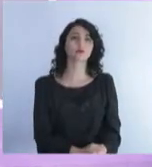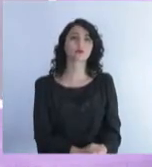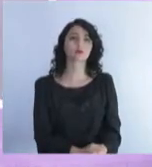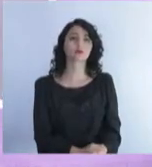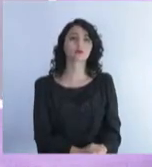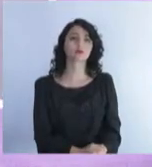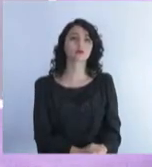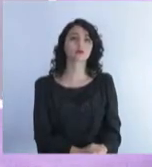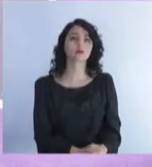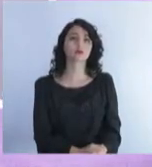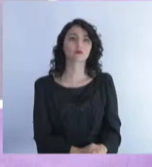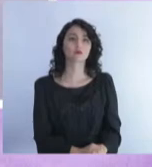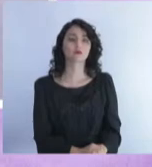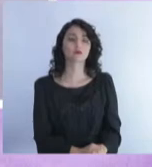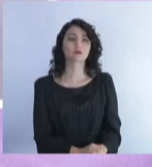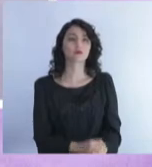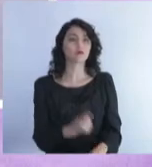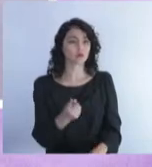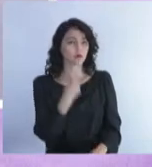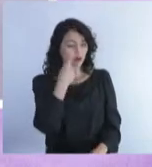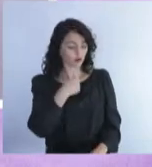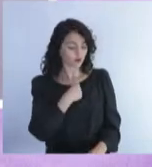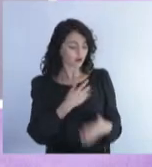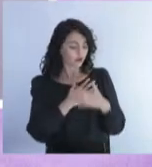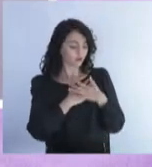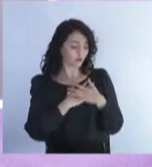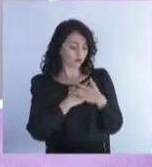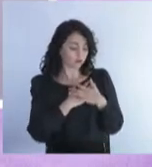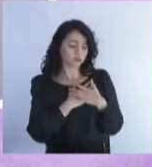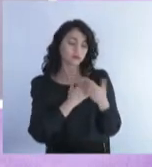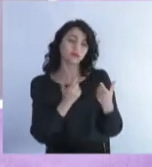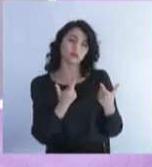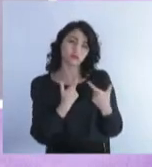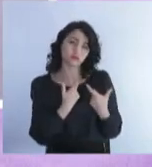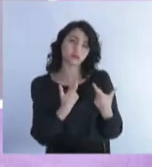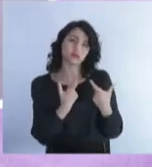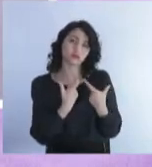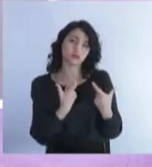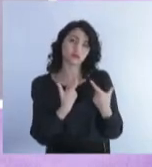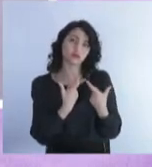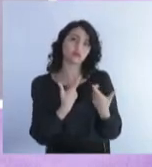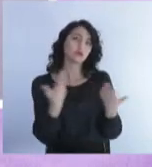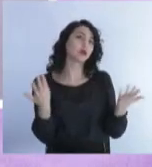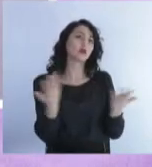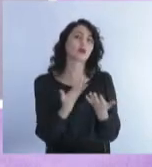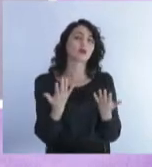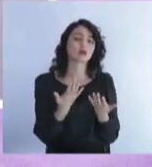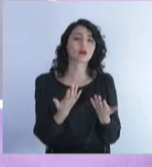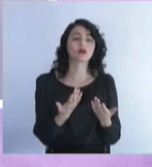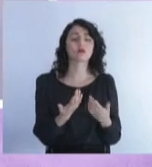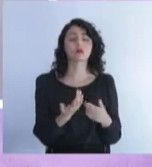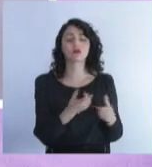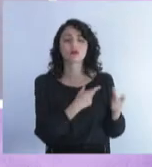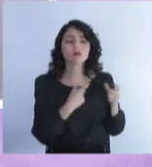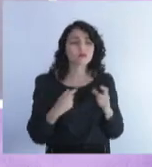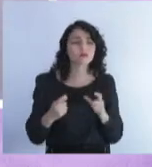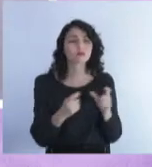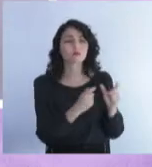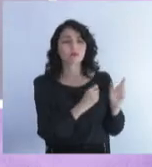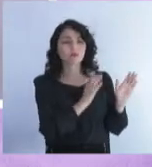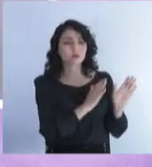So one of the key points about how to self-manage and how to handle it is